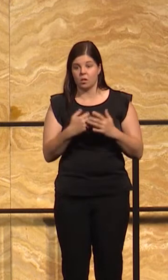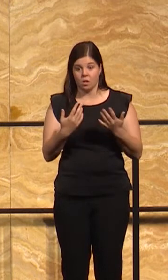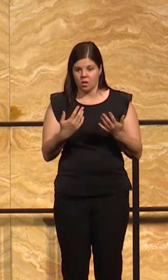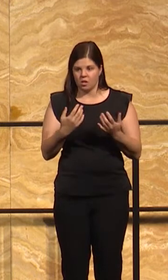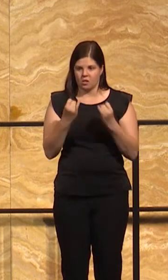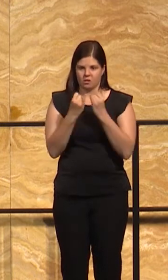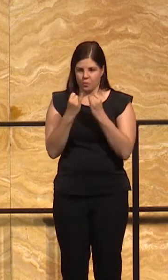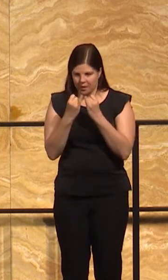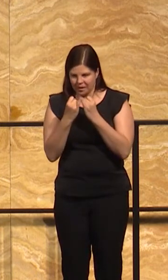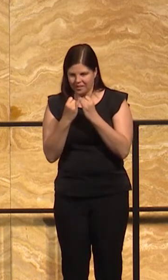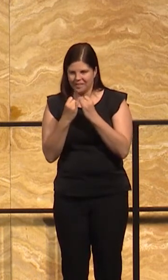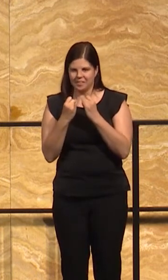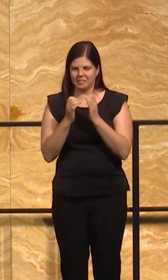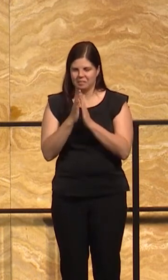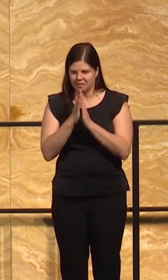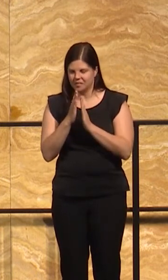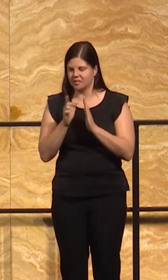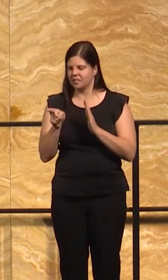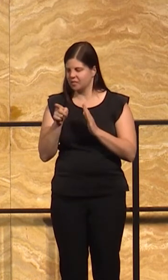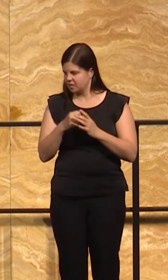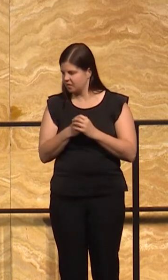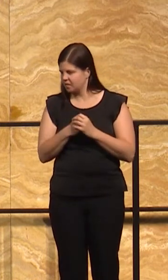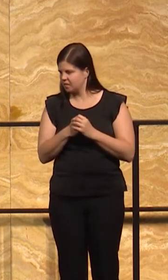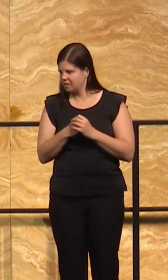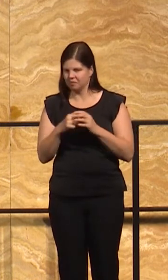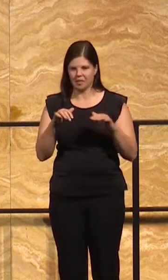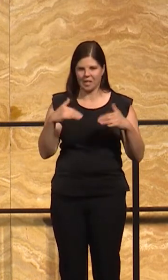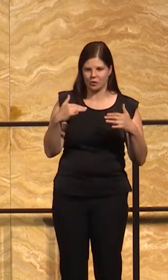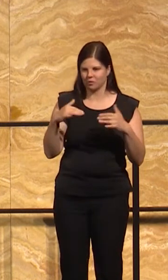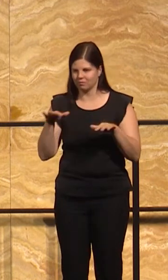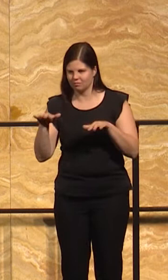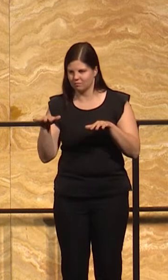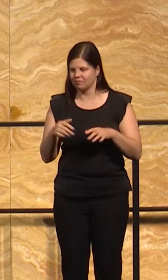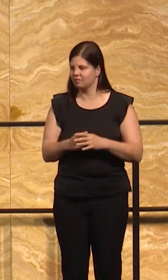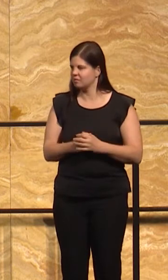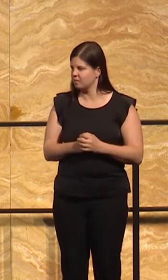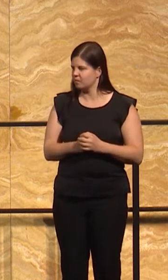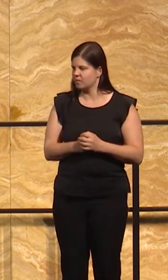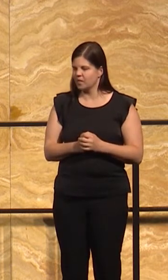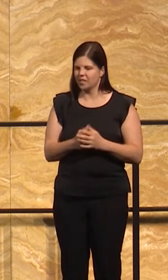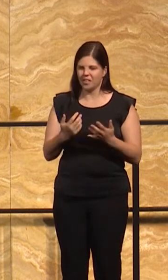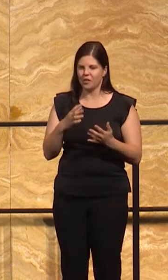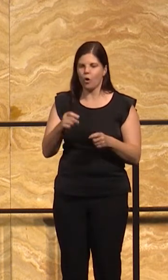Martti Ahtisaari from attention is not difficult.